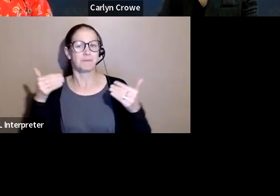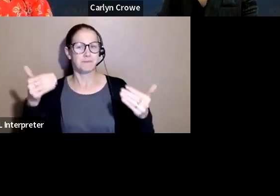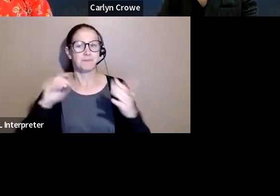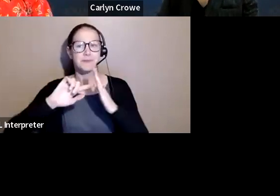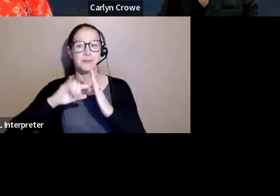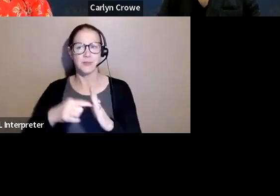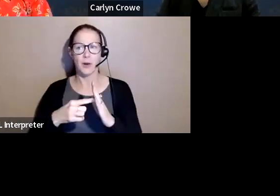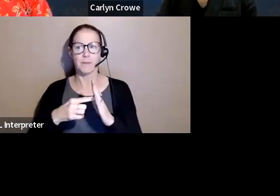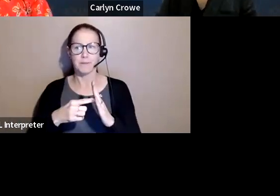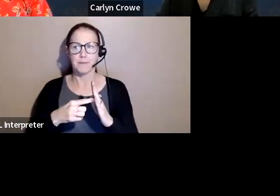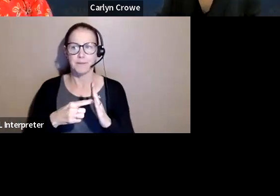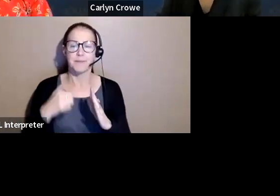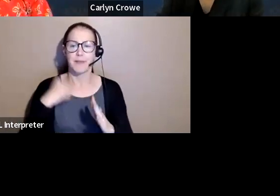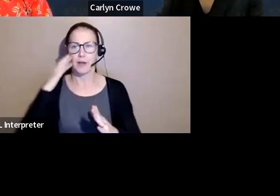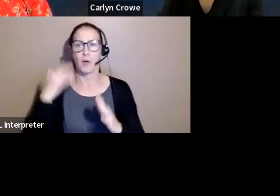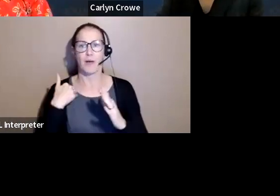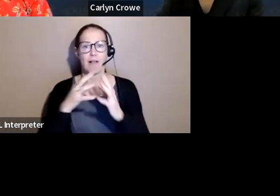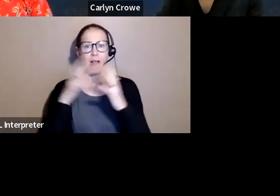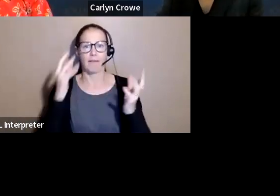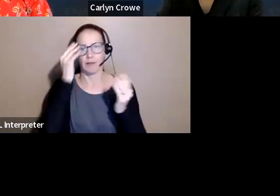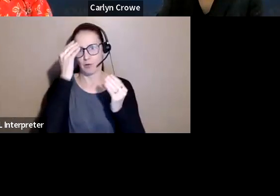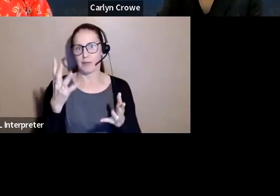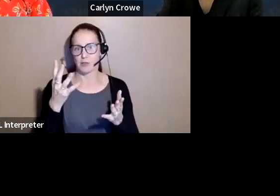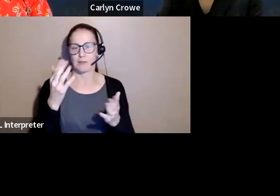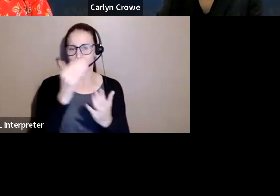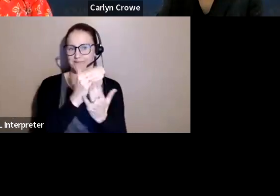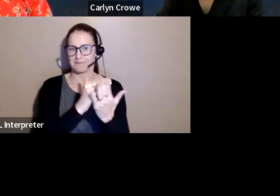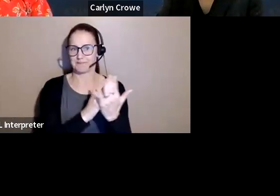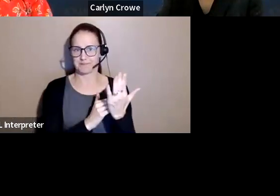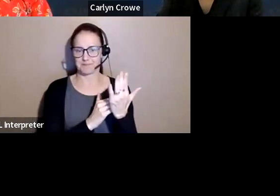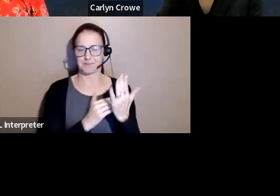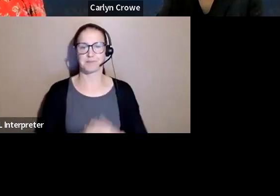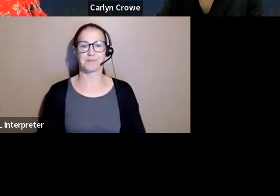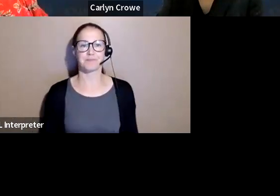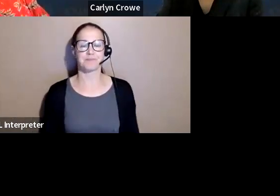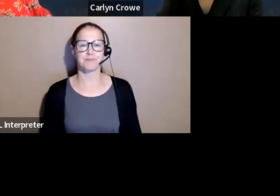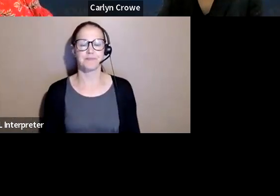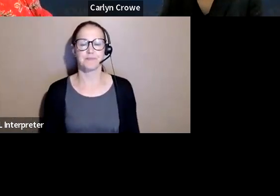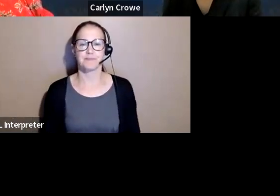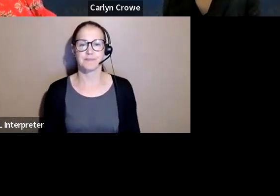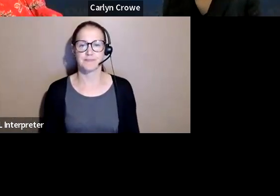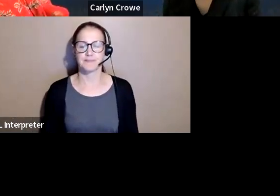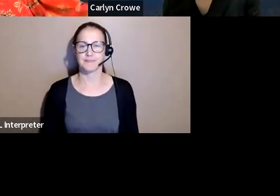started because I know we have a lot on our list today.